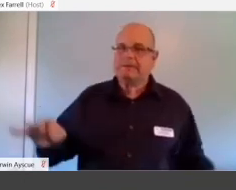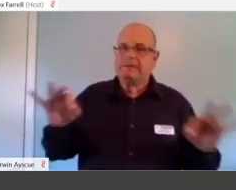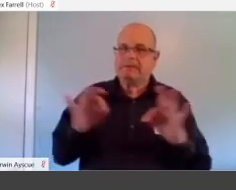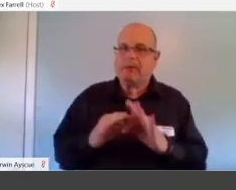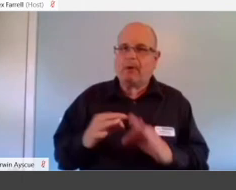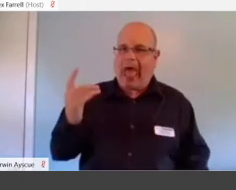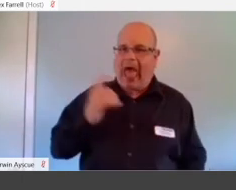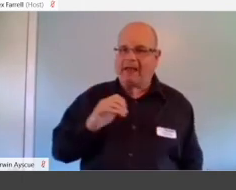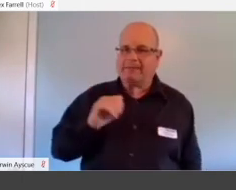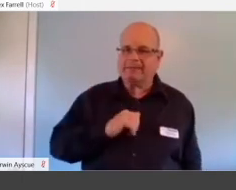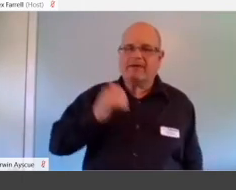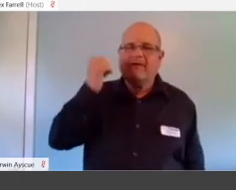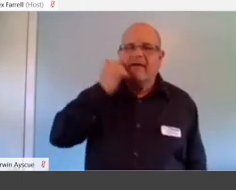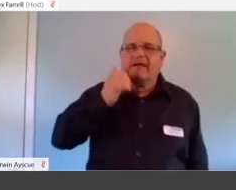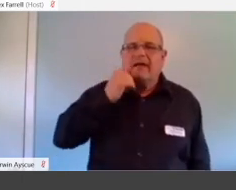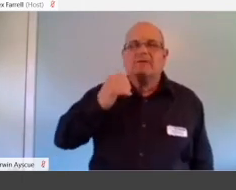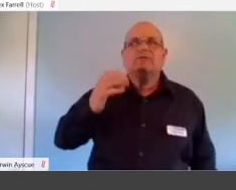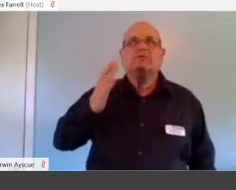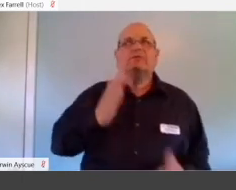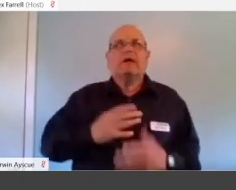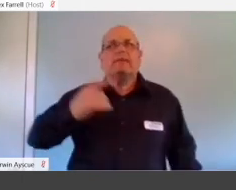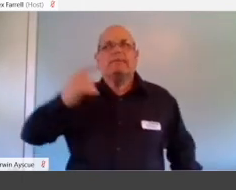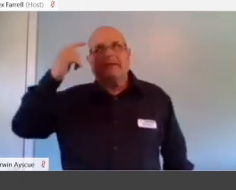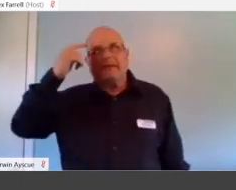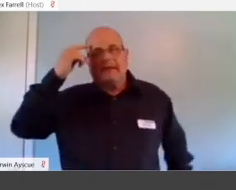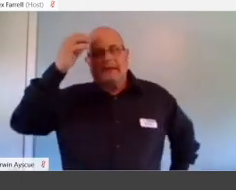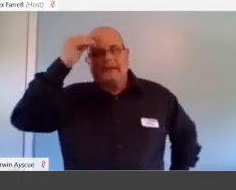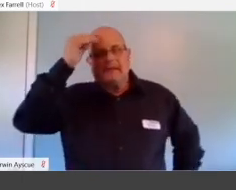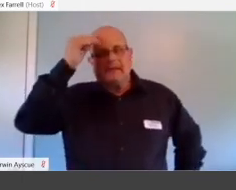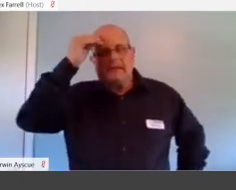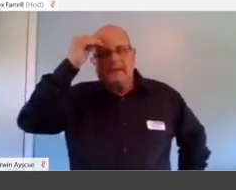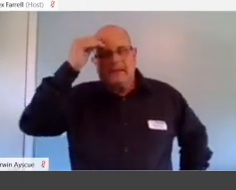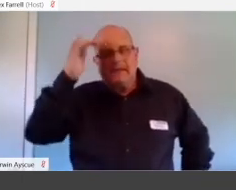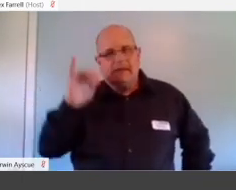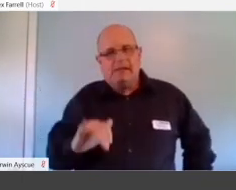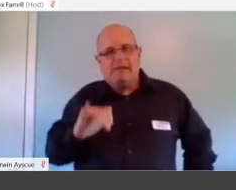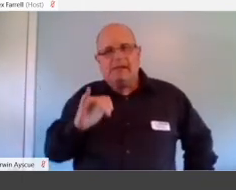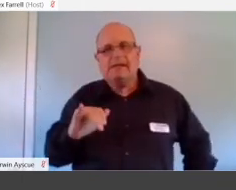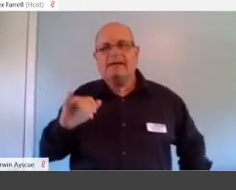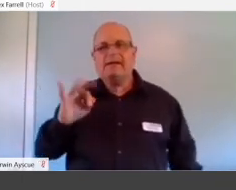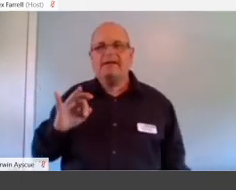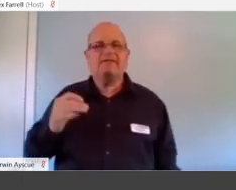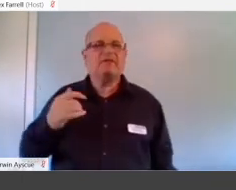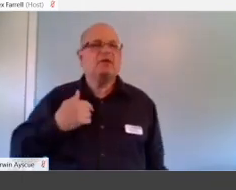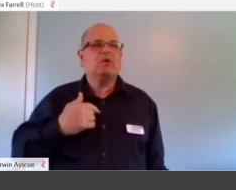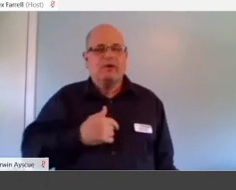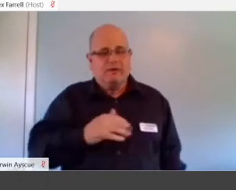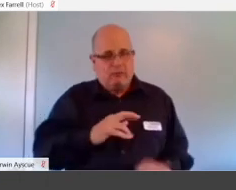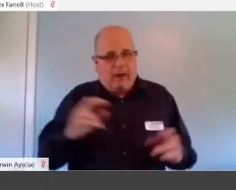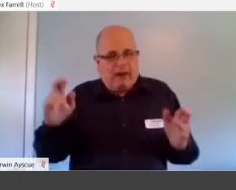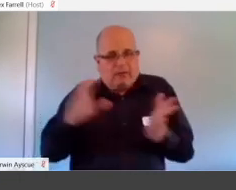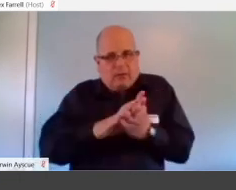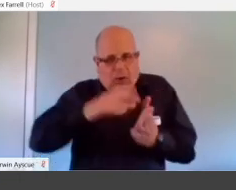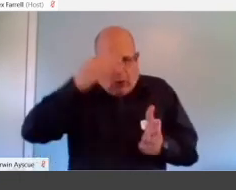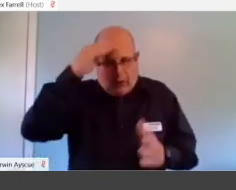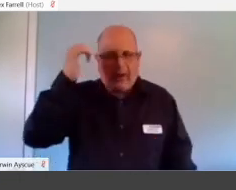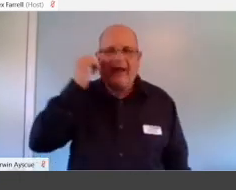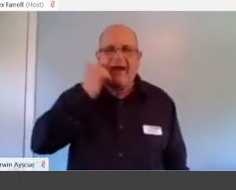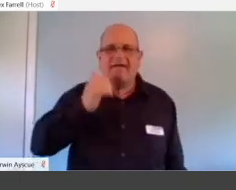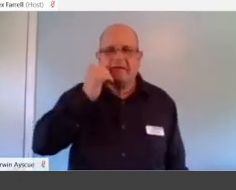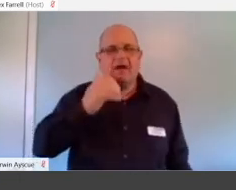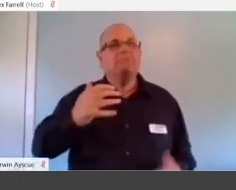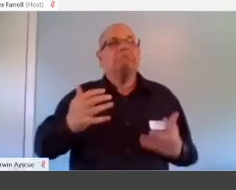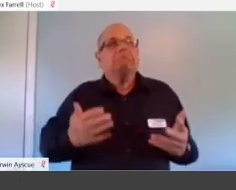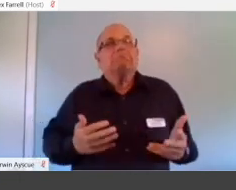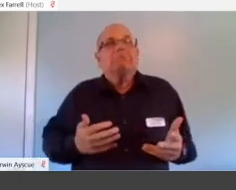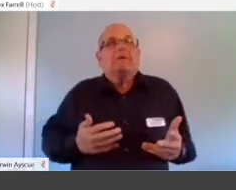makes me stop and reflect. And if we have a mindset of learning, we understand that, okay, maybe we